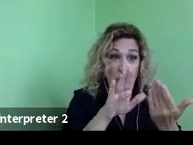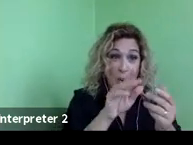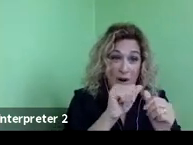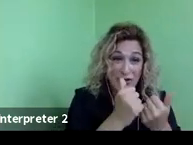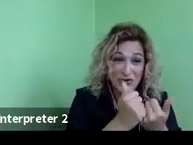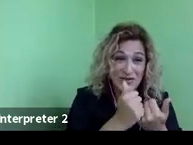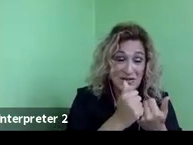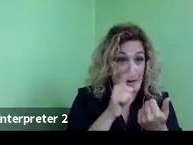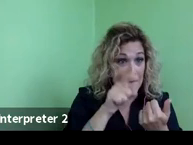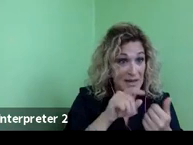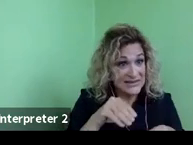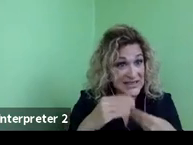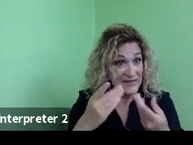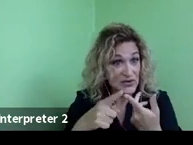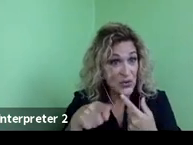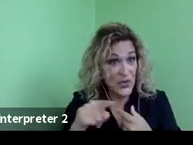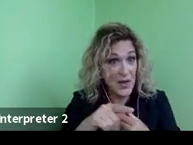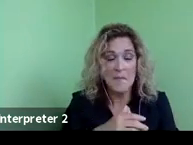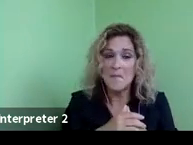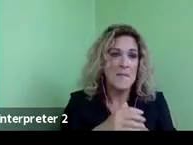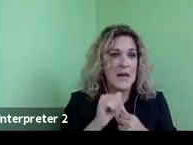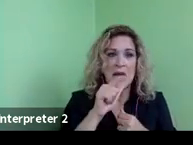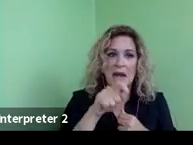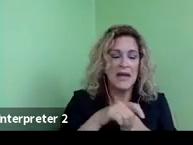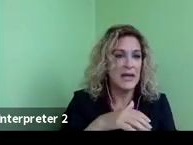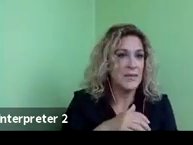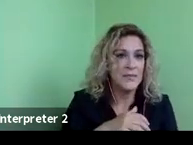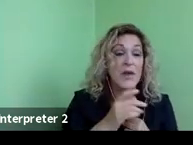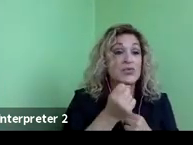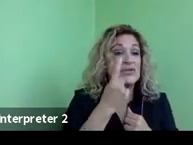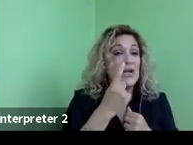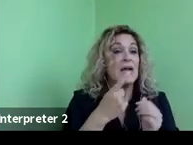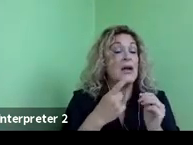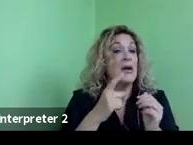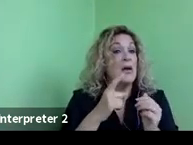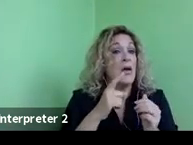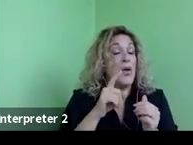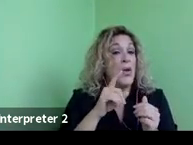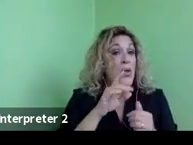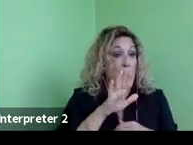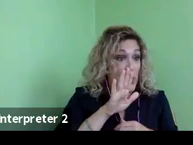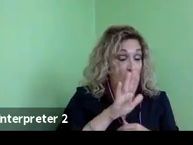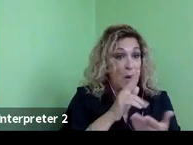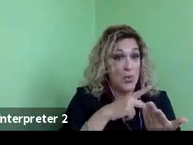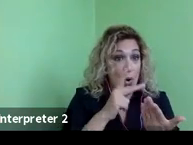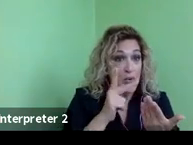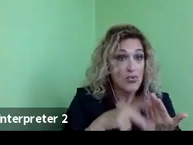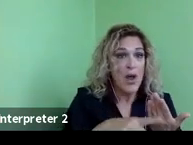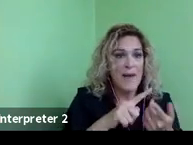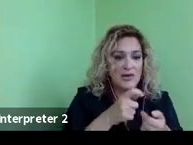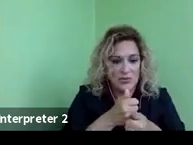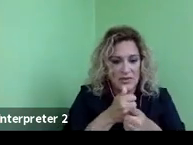for information by one of these parties, the program still has to abide by the